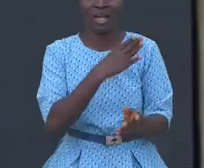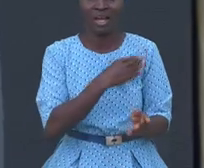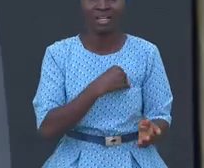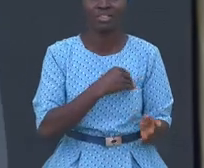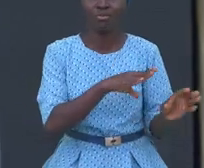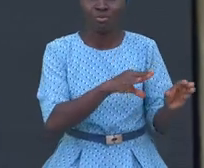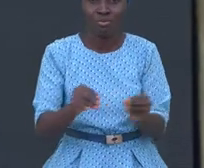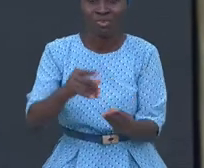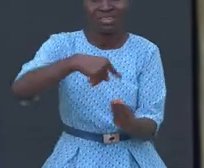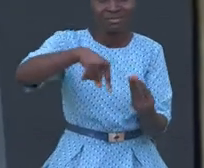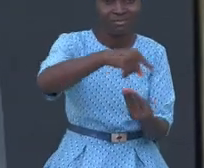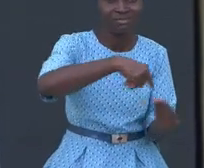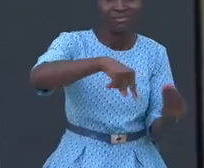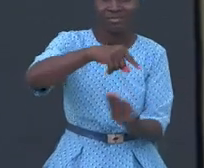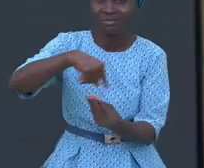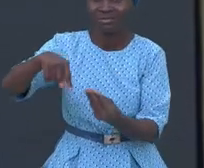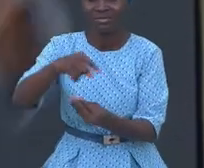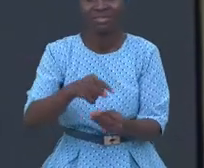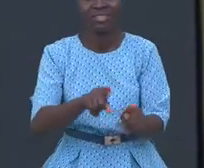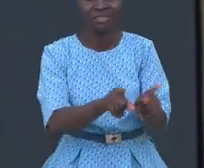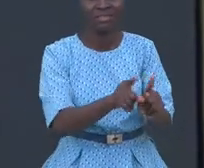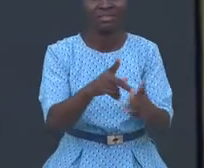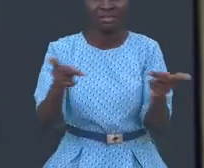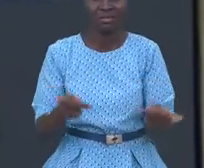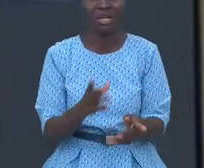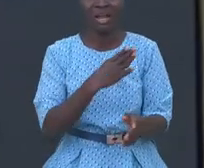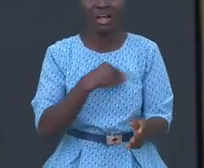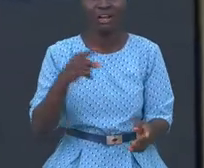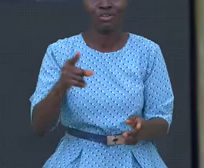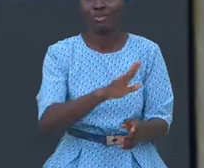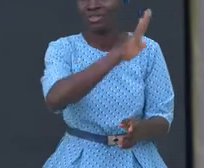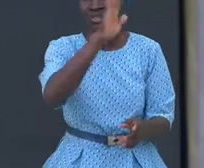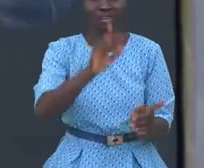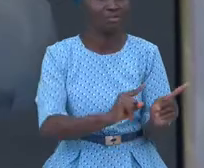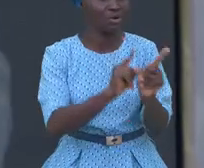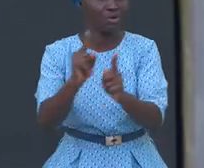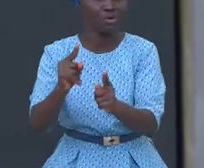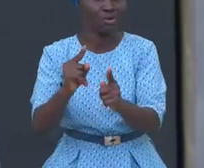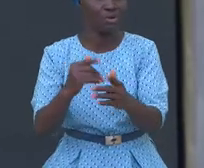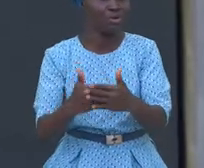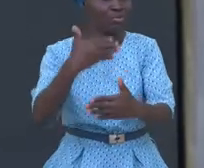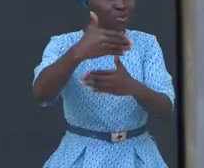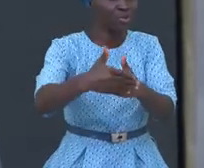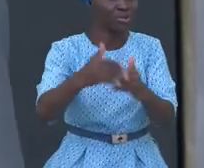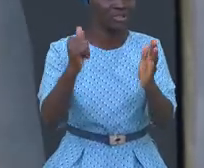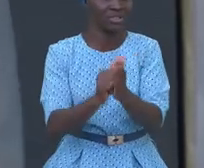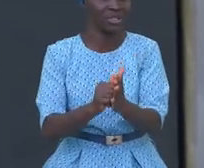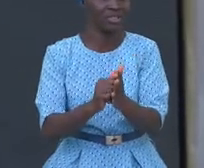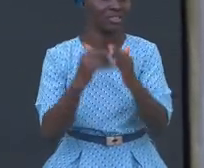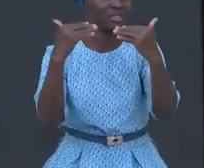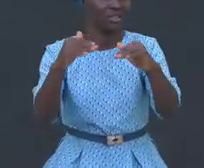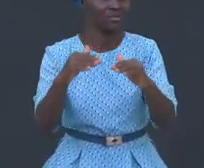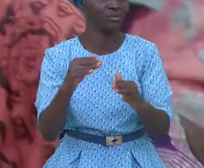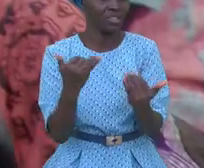there, here, there. And it never goes beyond that limit. You'll go beyond